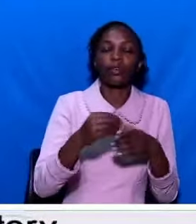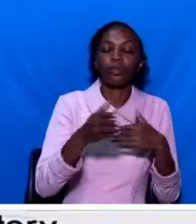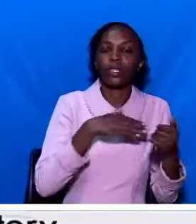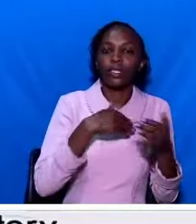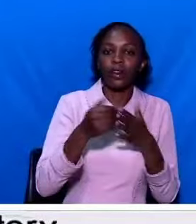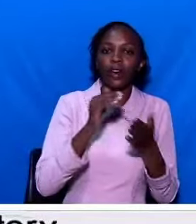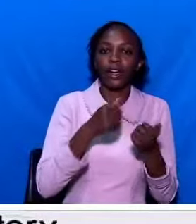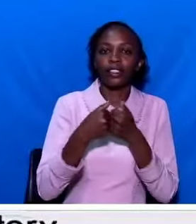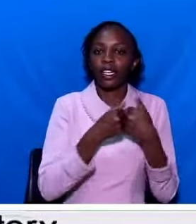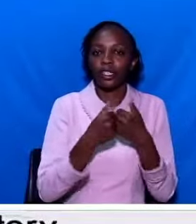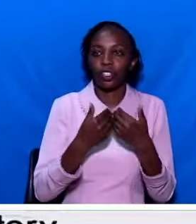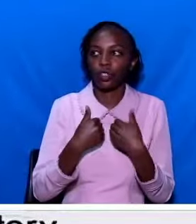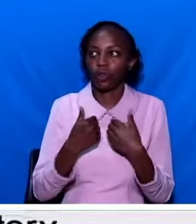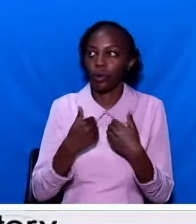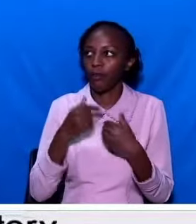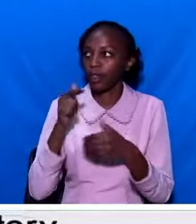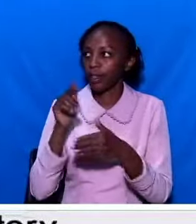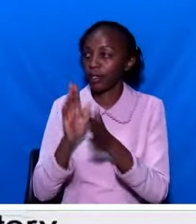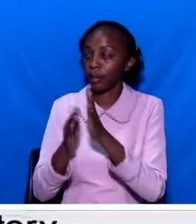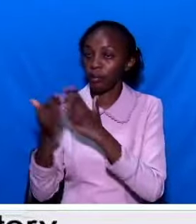this morning,